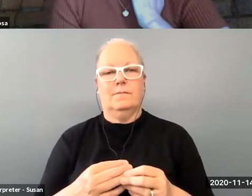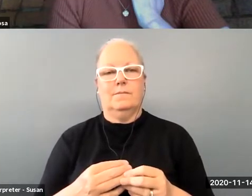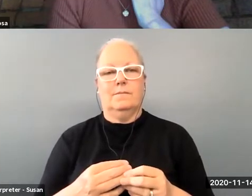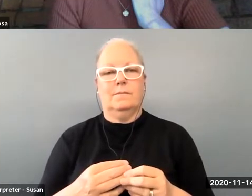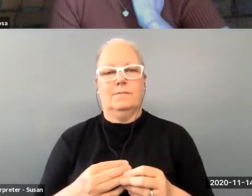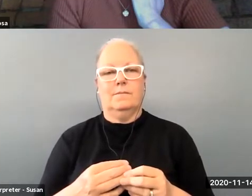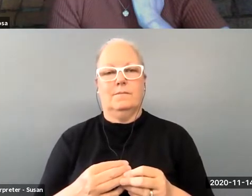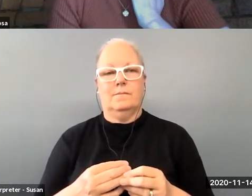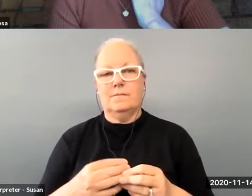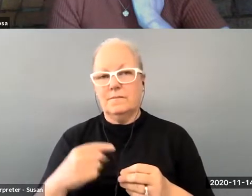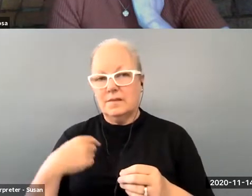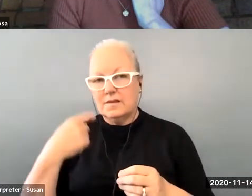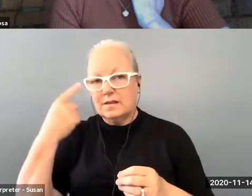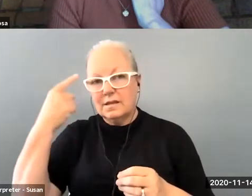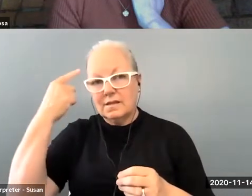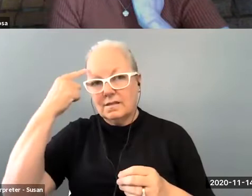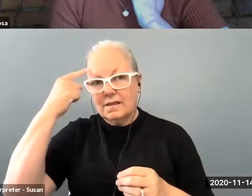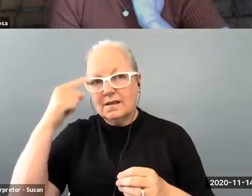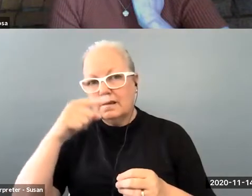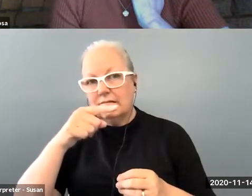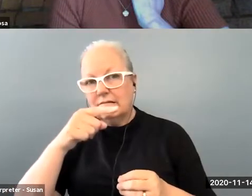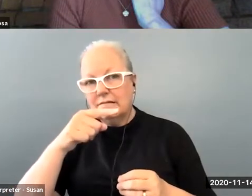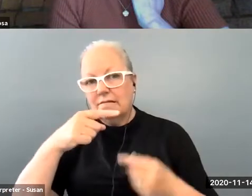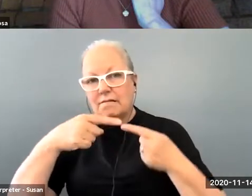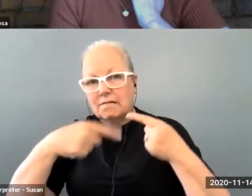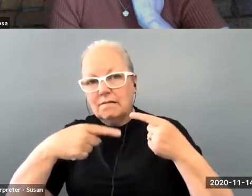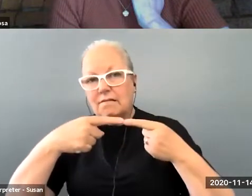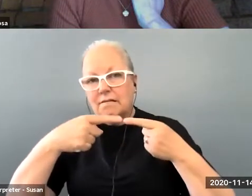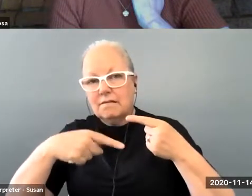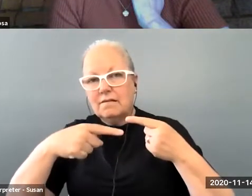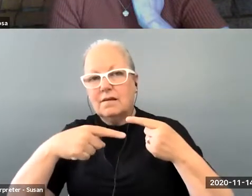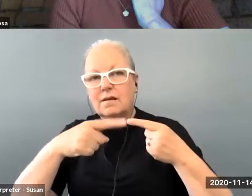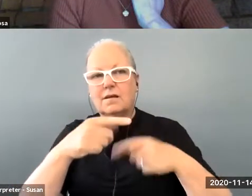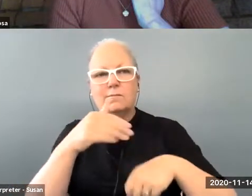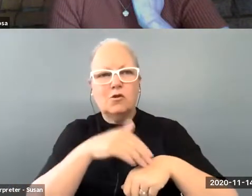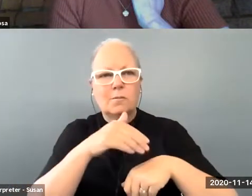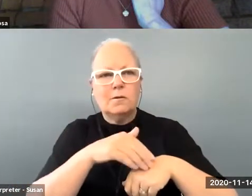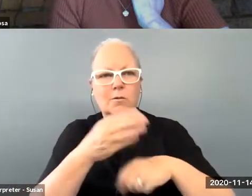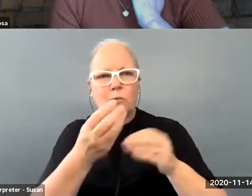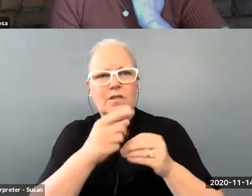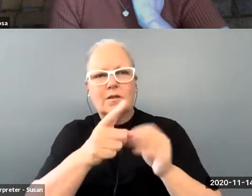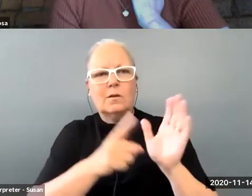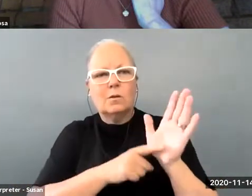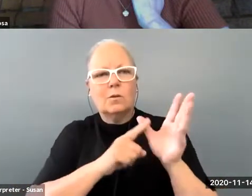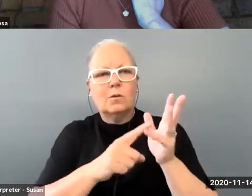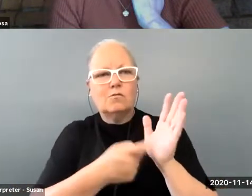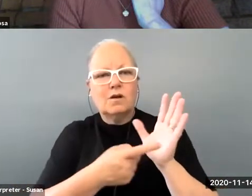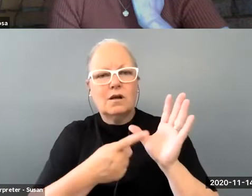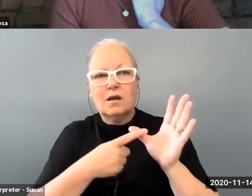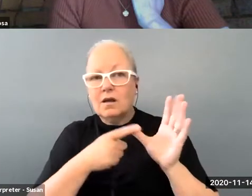I think we're having a bit of a lag issue here. Are you there,